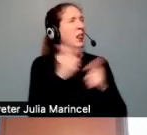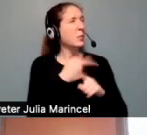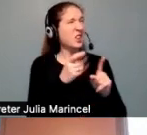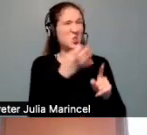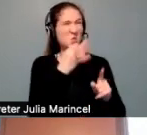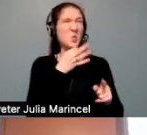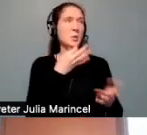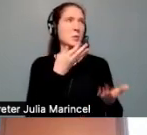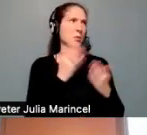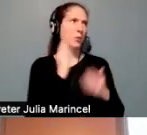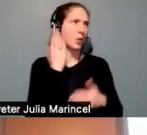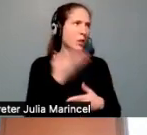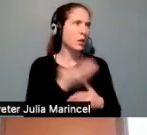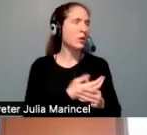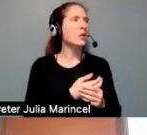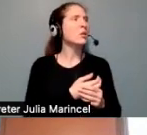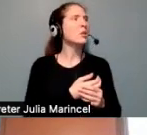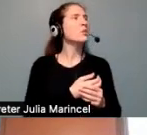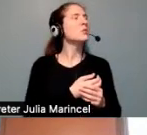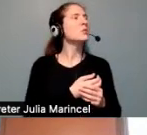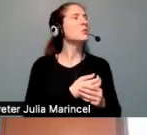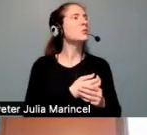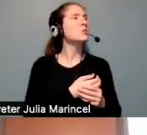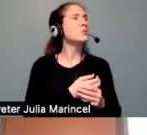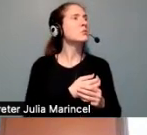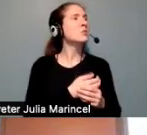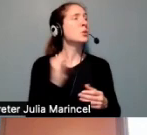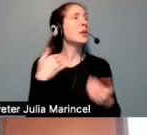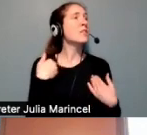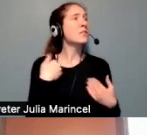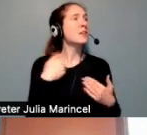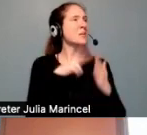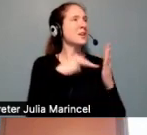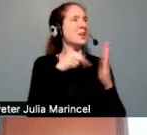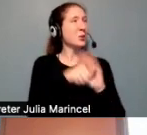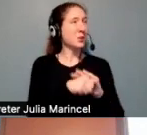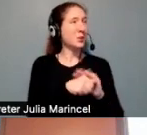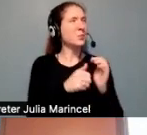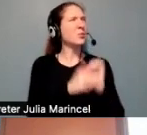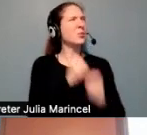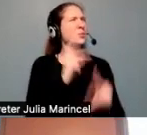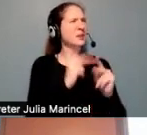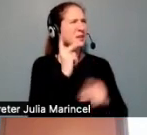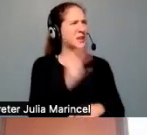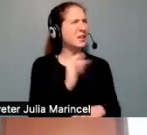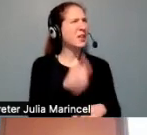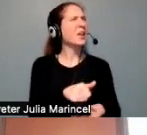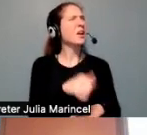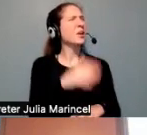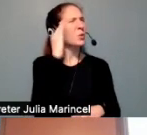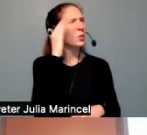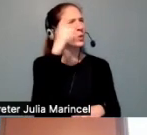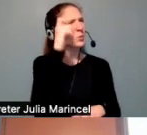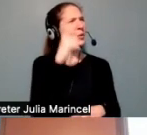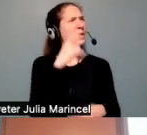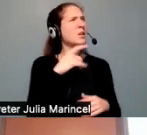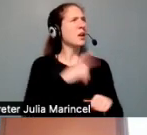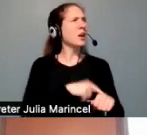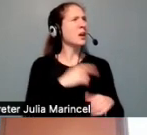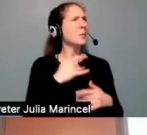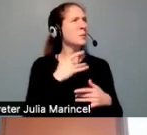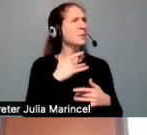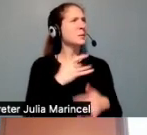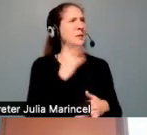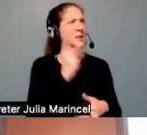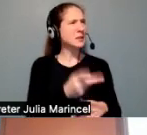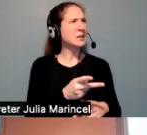threatened. And then there's a painted turtle, which is a turtle that most people see around the summer. You see it crossing the road. That's the one you see, you know,